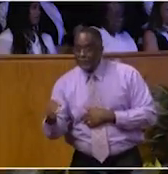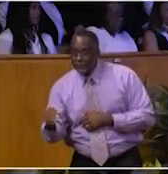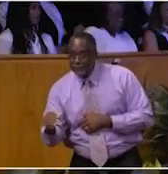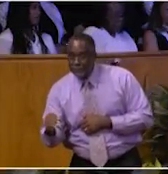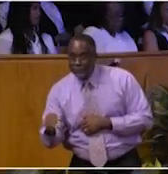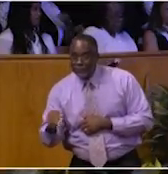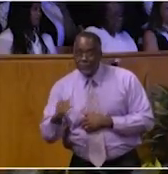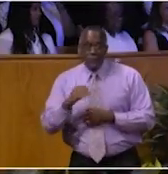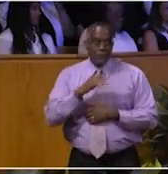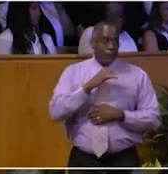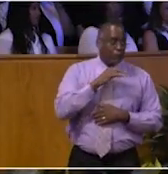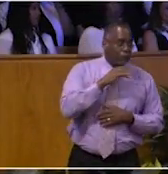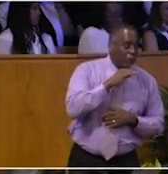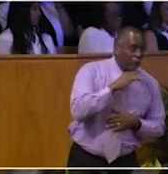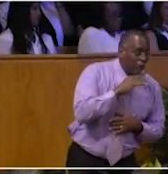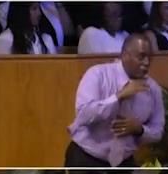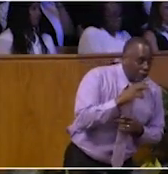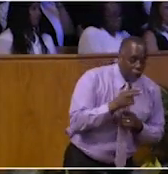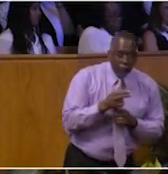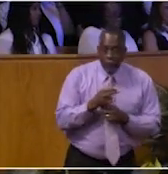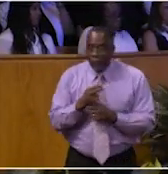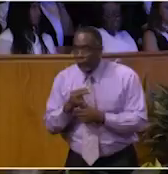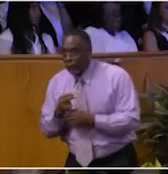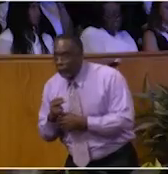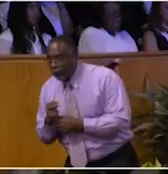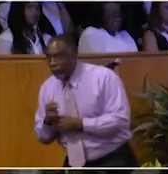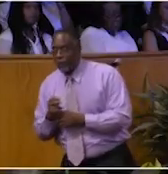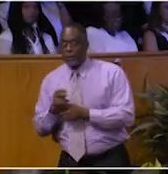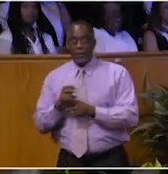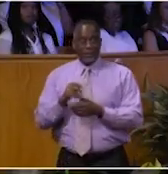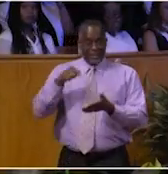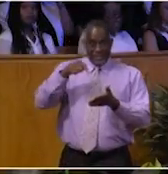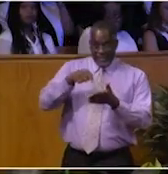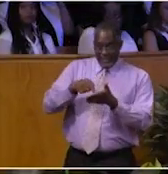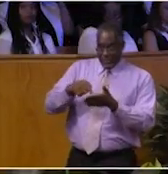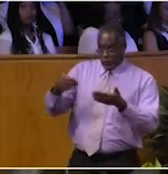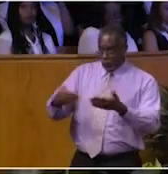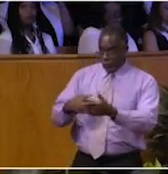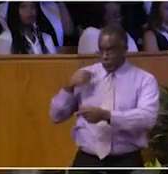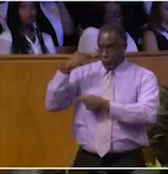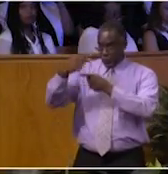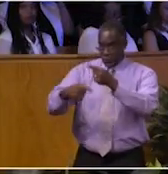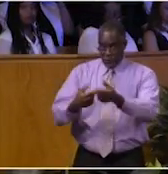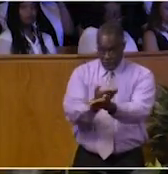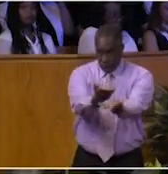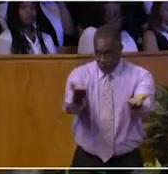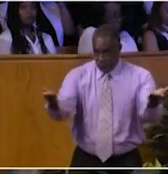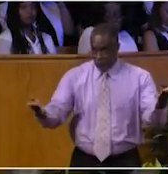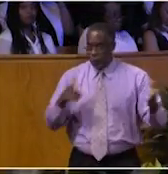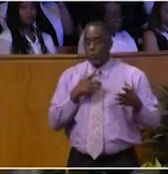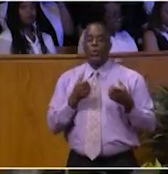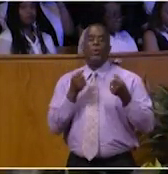city streets. This generation, this Joshua generation,